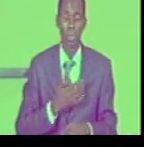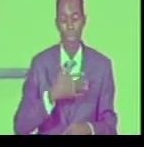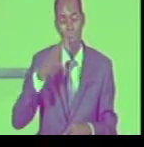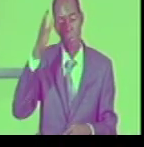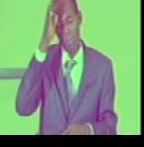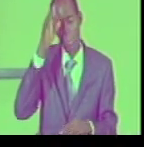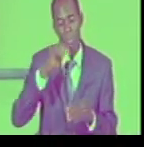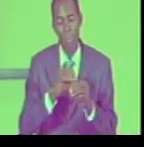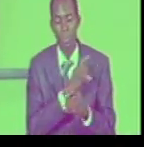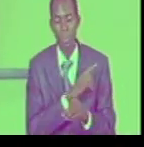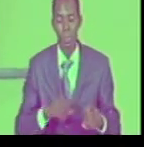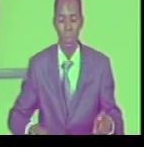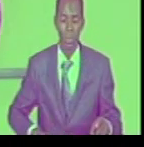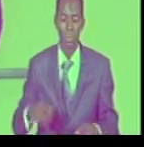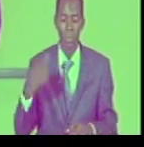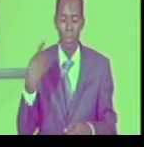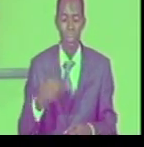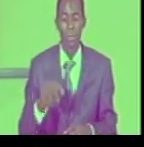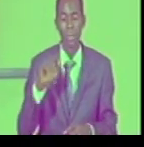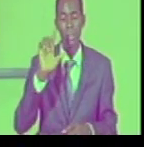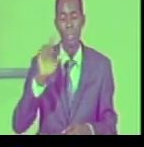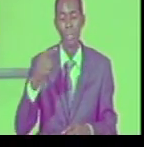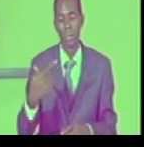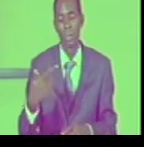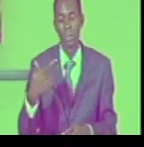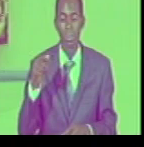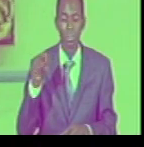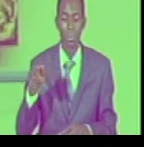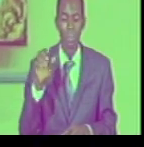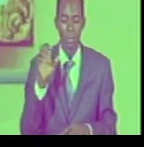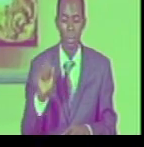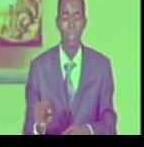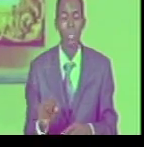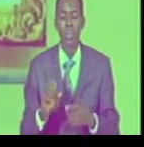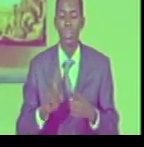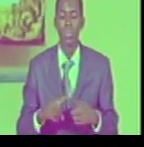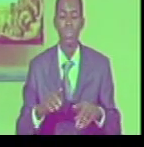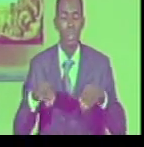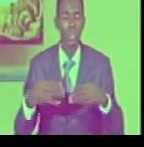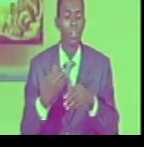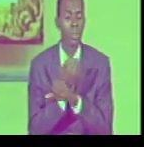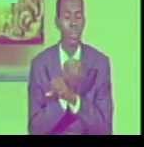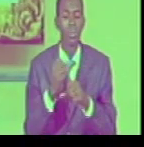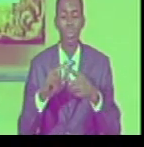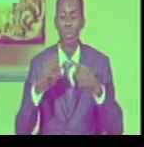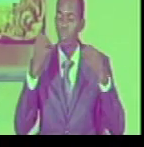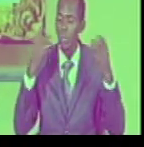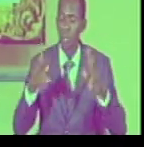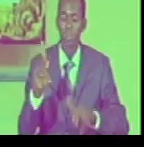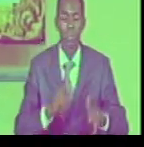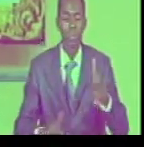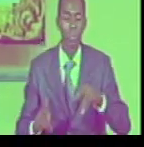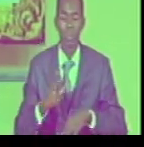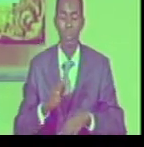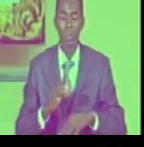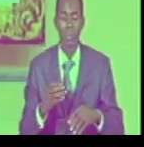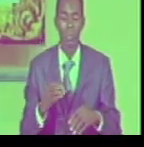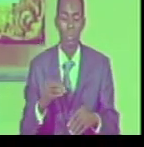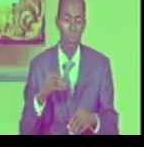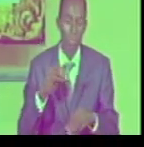globally salvation to multitudes of people all over the nations, healing, deliverance, bountiful